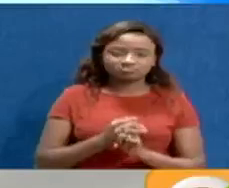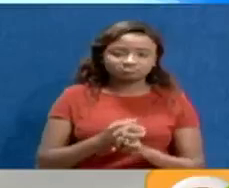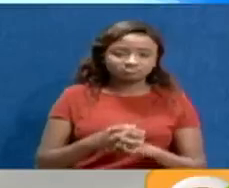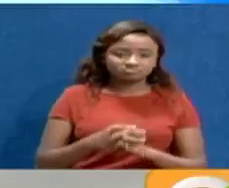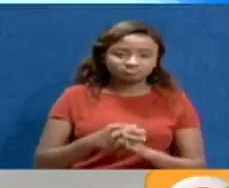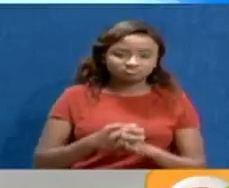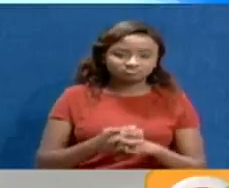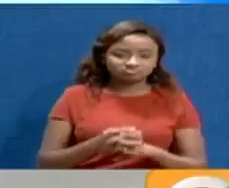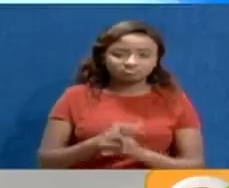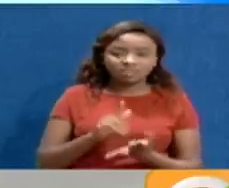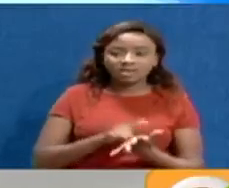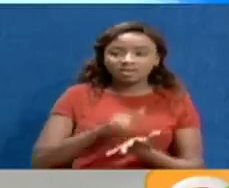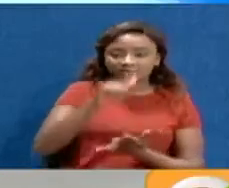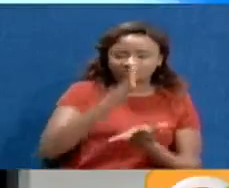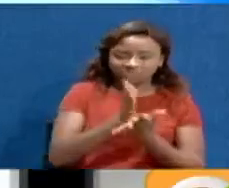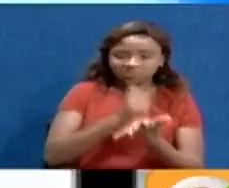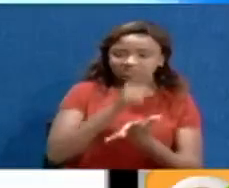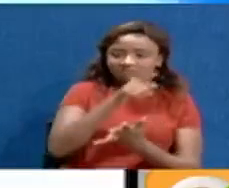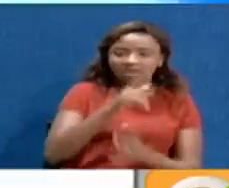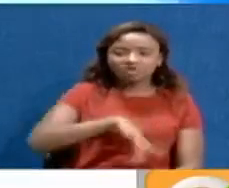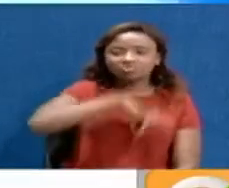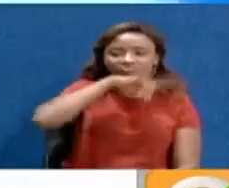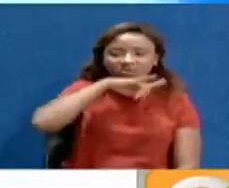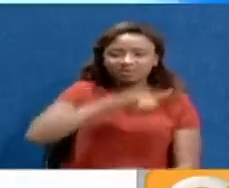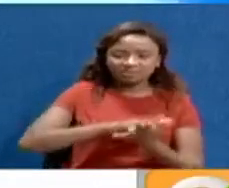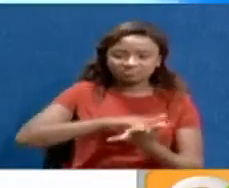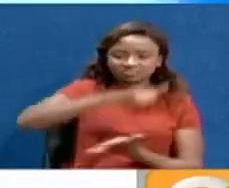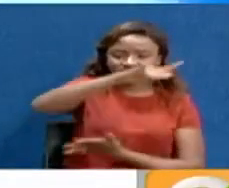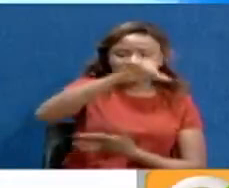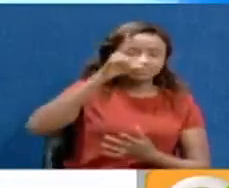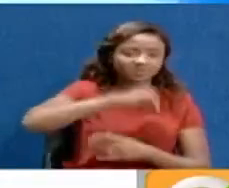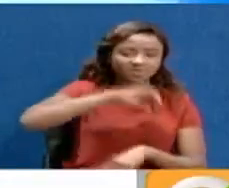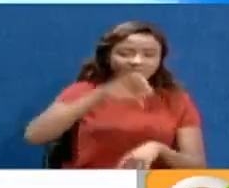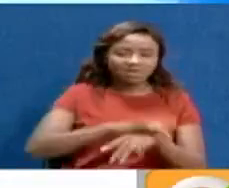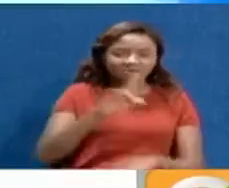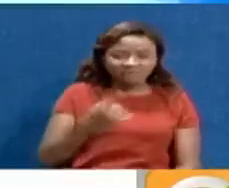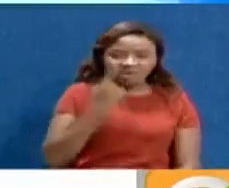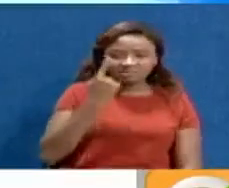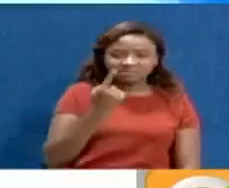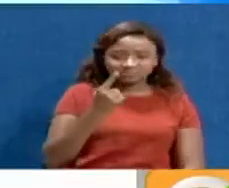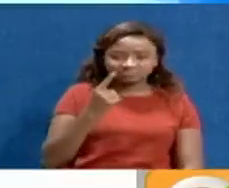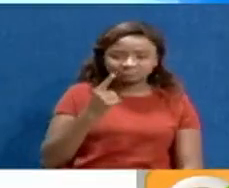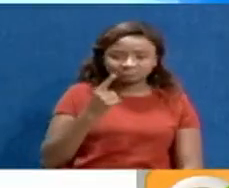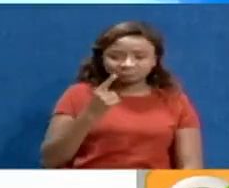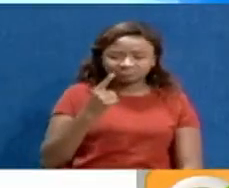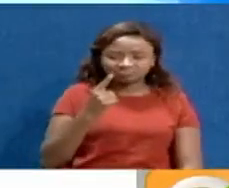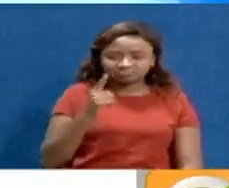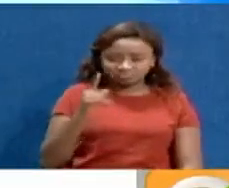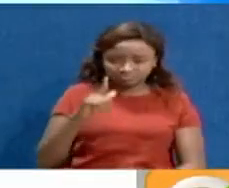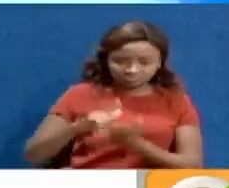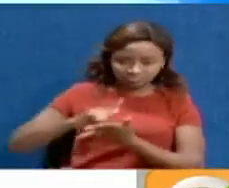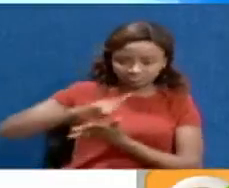Now, some news from the aviation sector. Ugandan Airlines has received the first of two Airbus